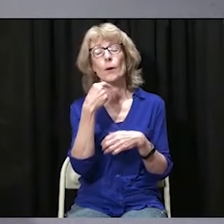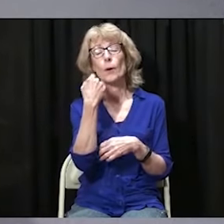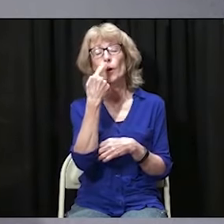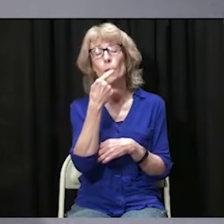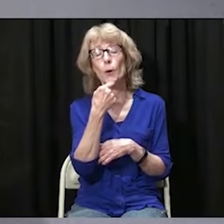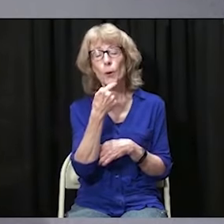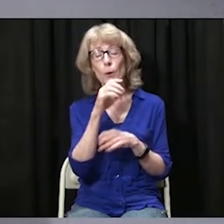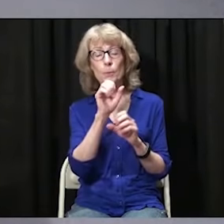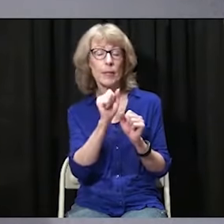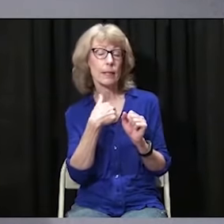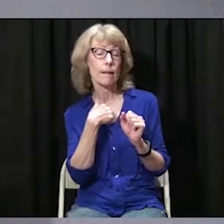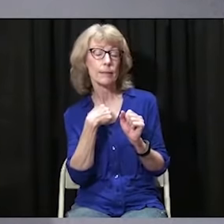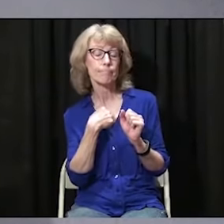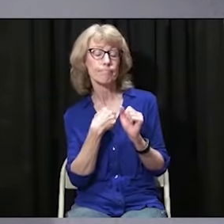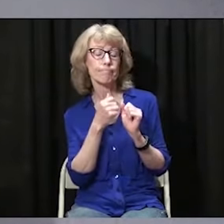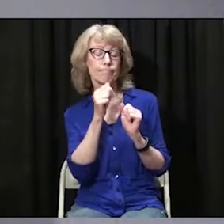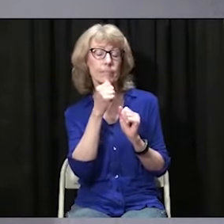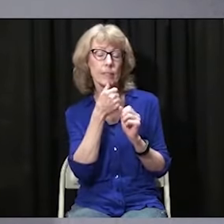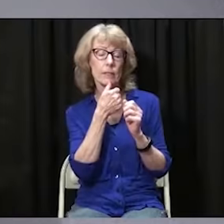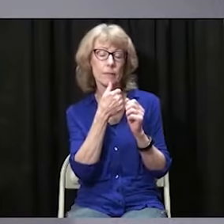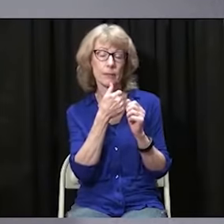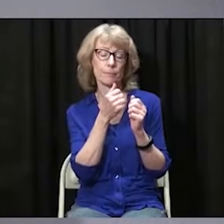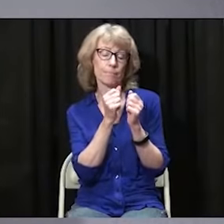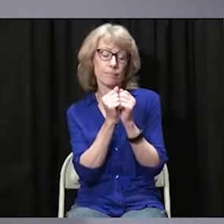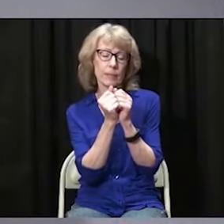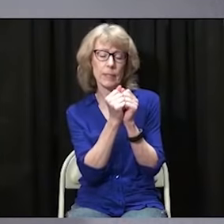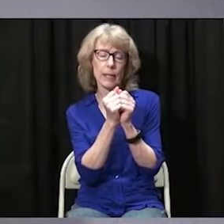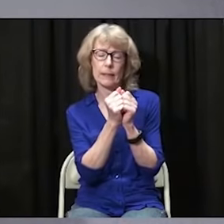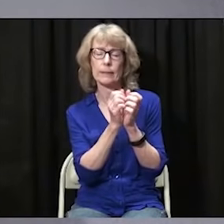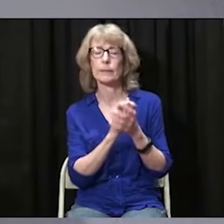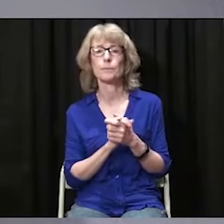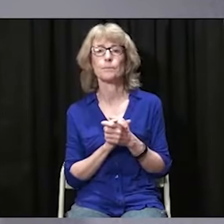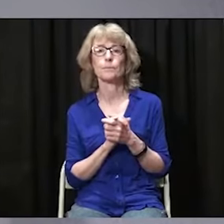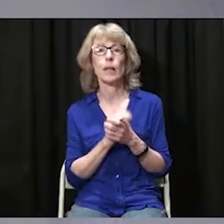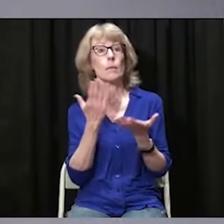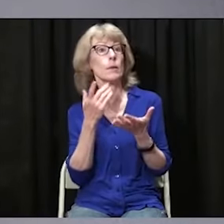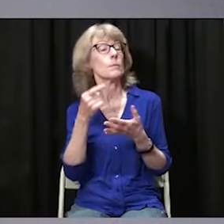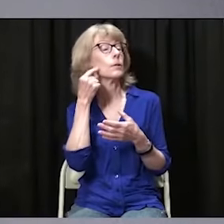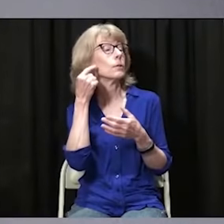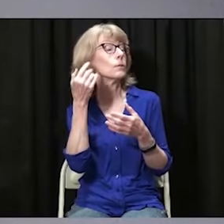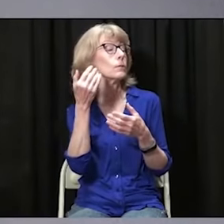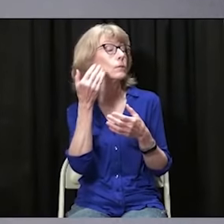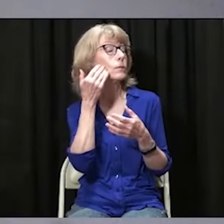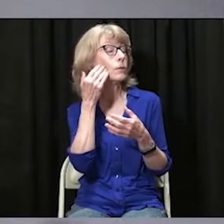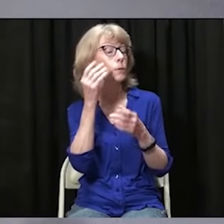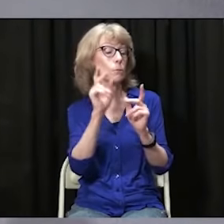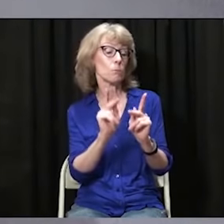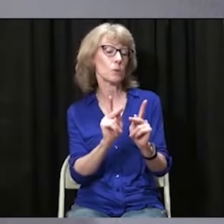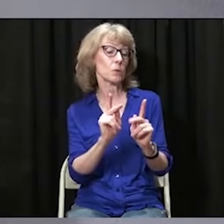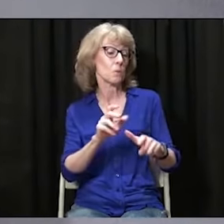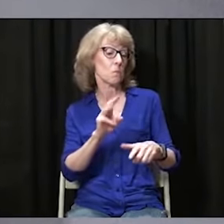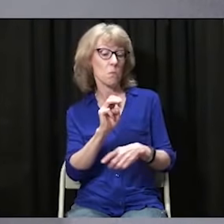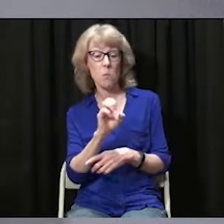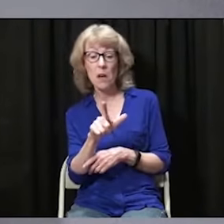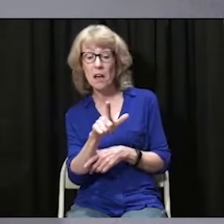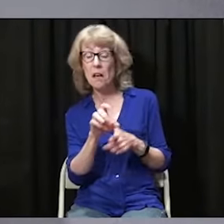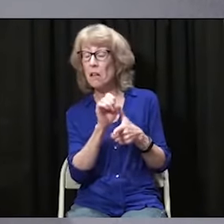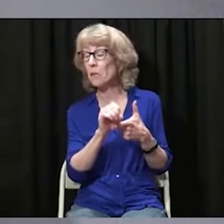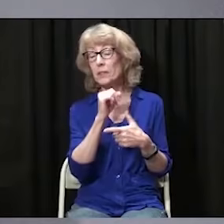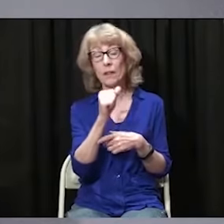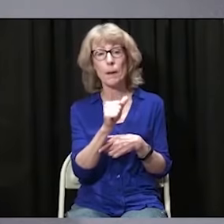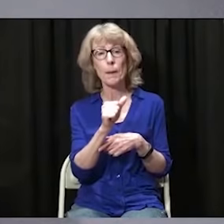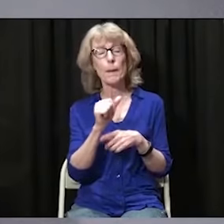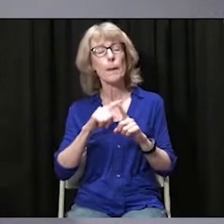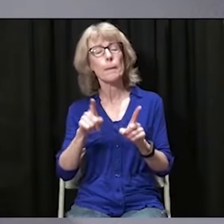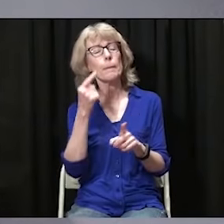think about somebody that you know. Maybe you know this person well, but you might not know them well. But I want you to think about